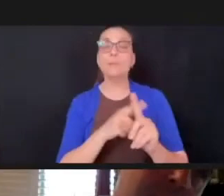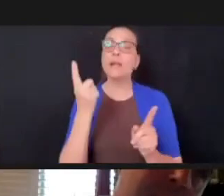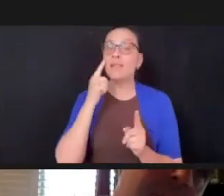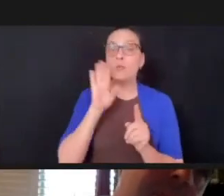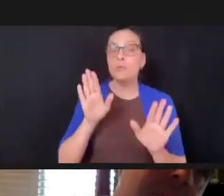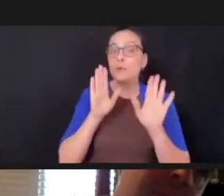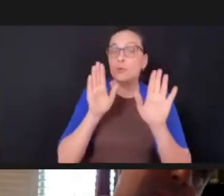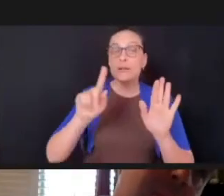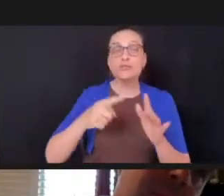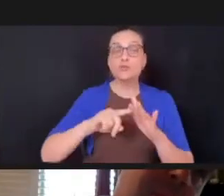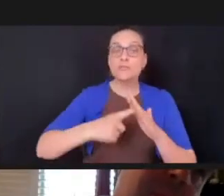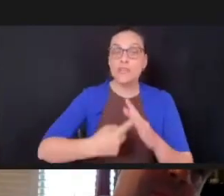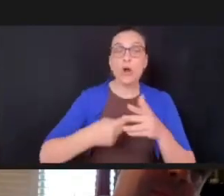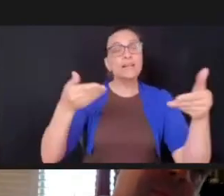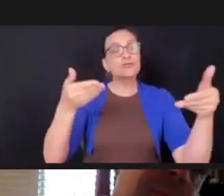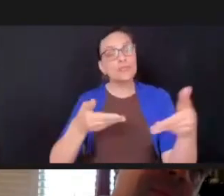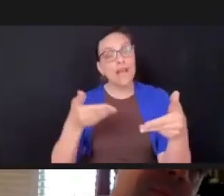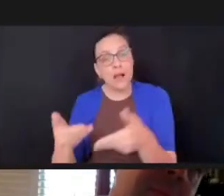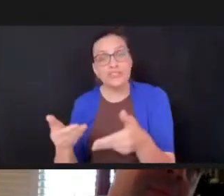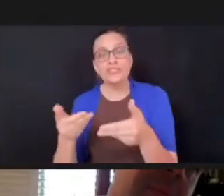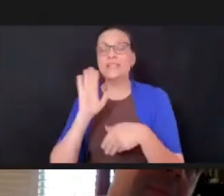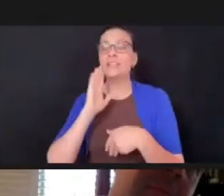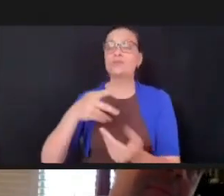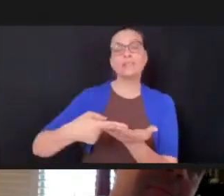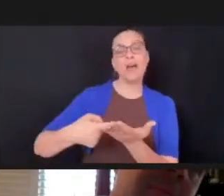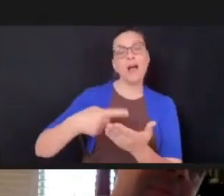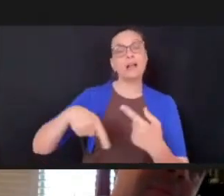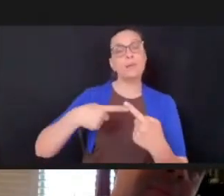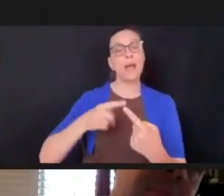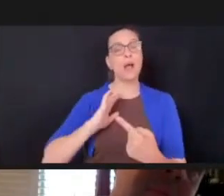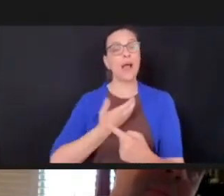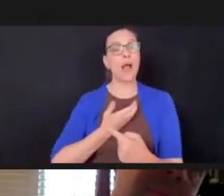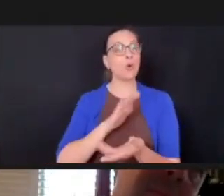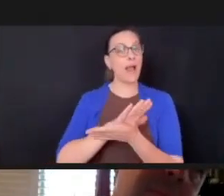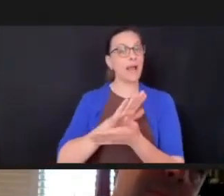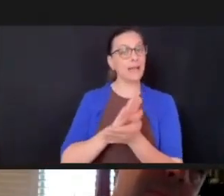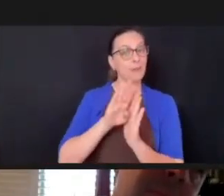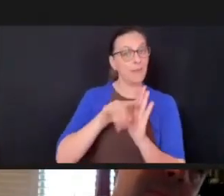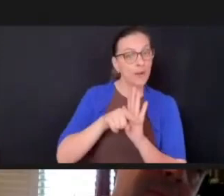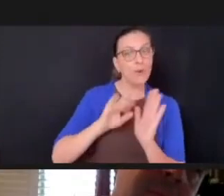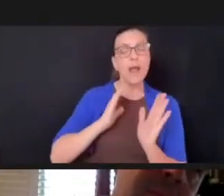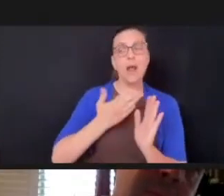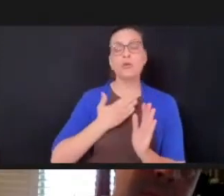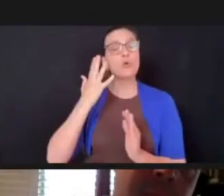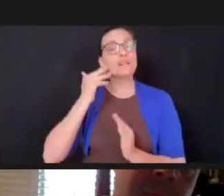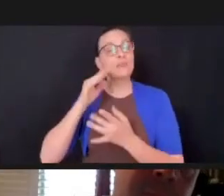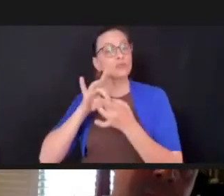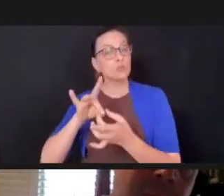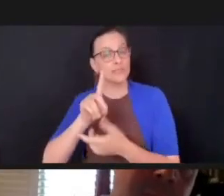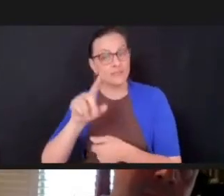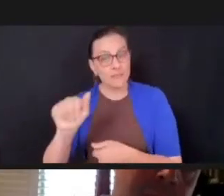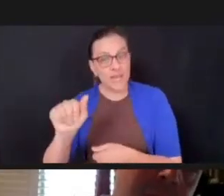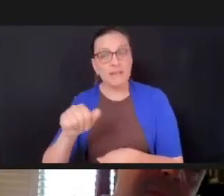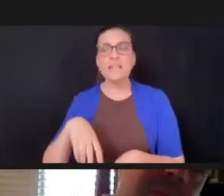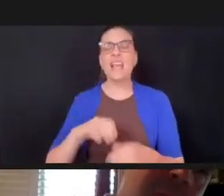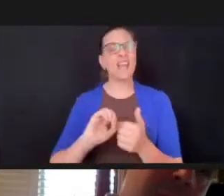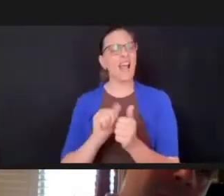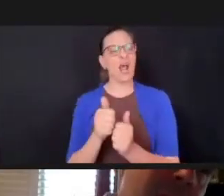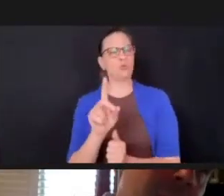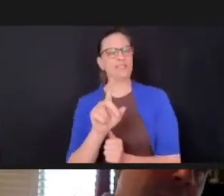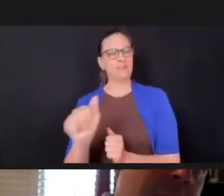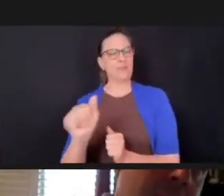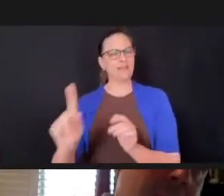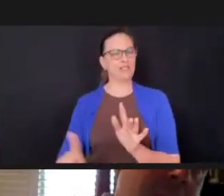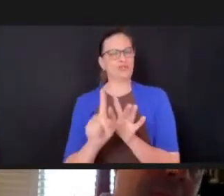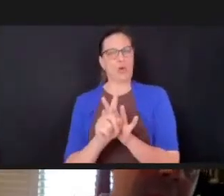talking about our academic backgrounds, our experiences with disability, and how disability shows up in relation